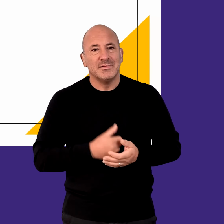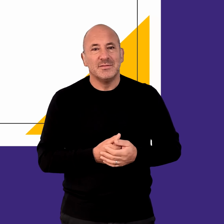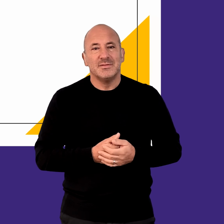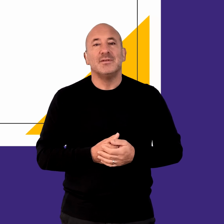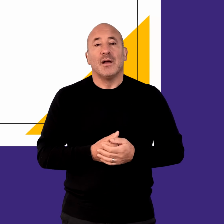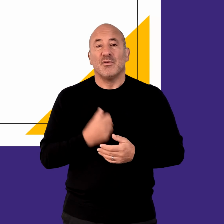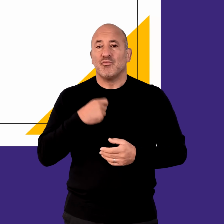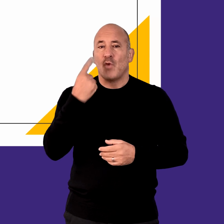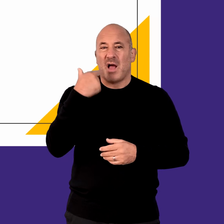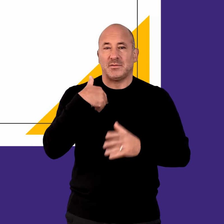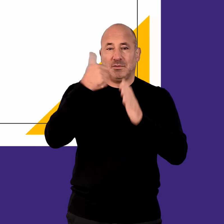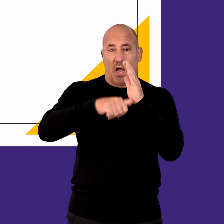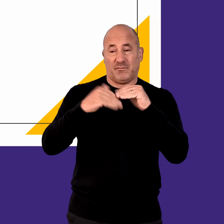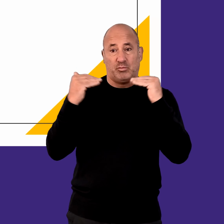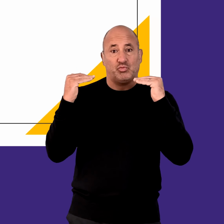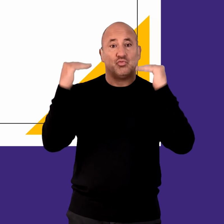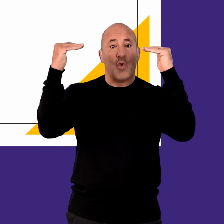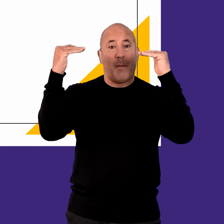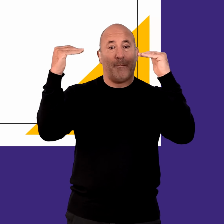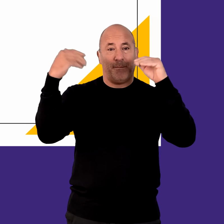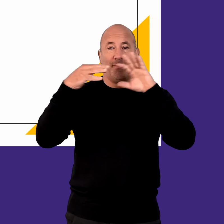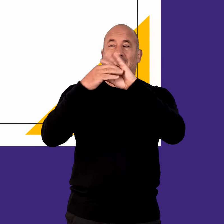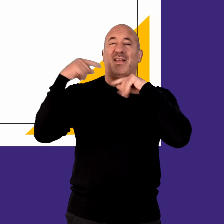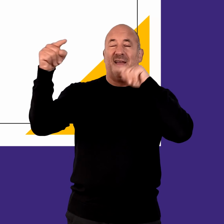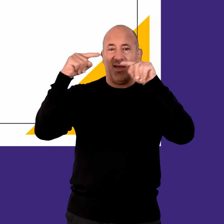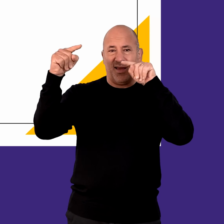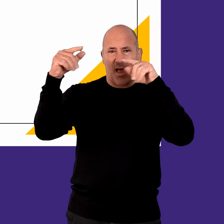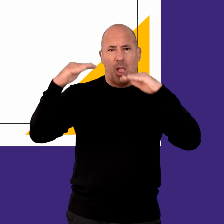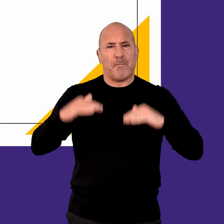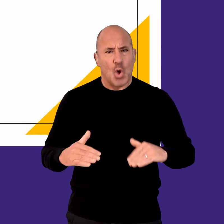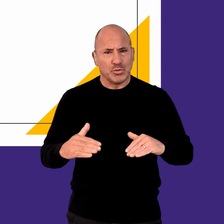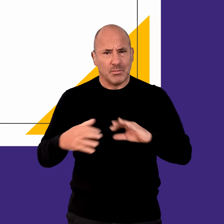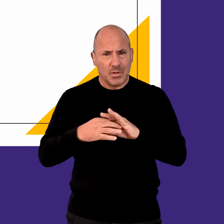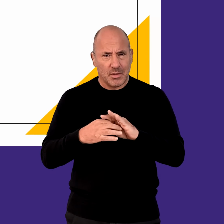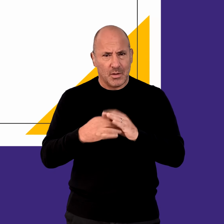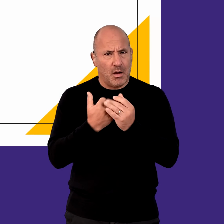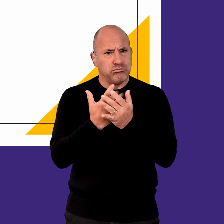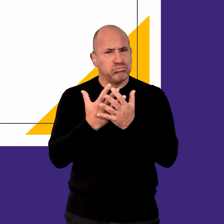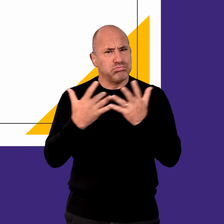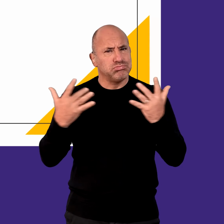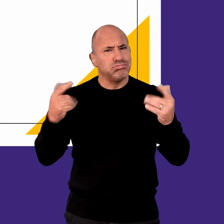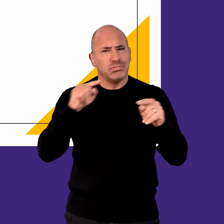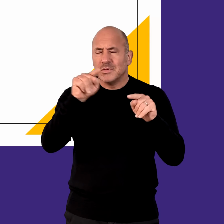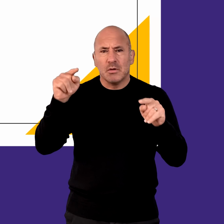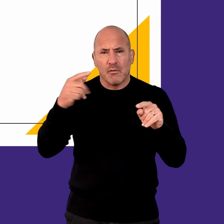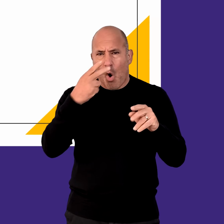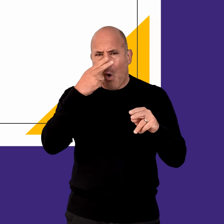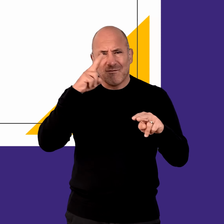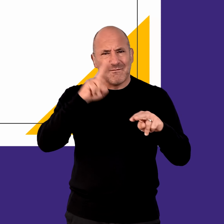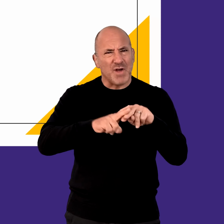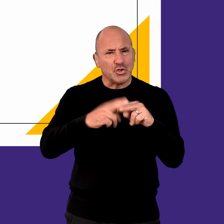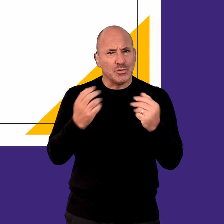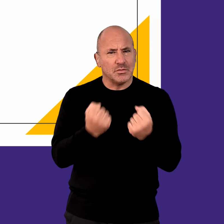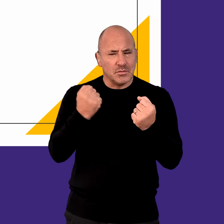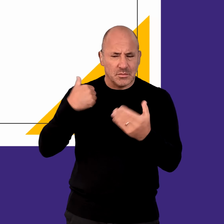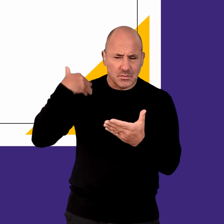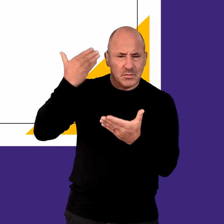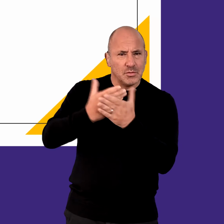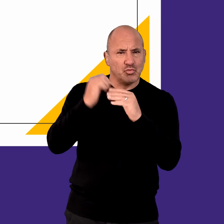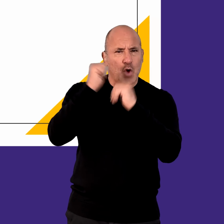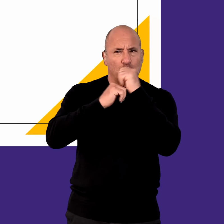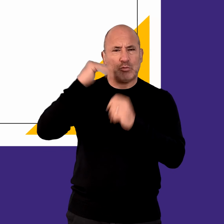meet. And we've actually found that building relationships from the top and the bottom, and many of these organisations really do have